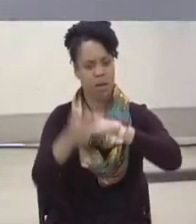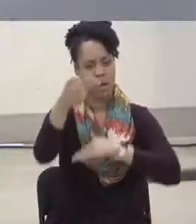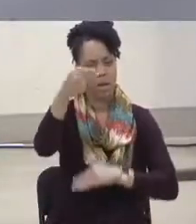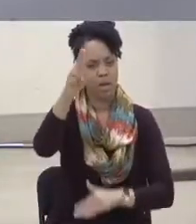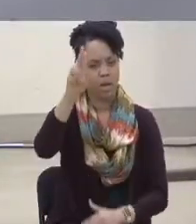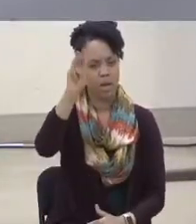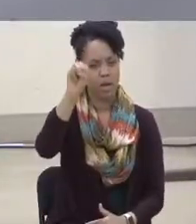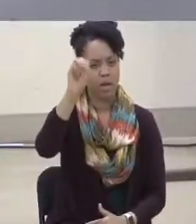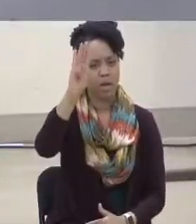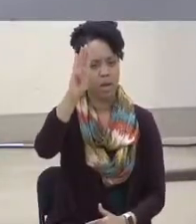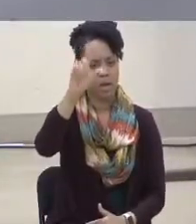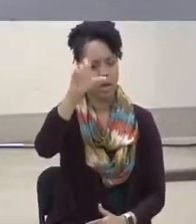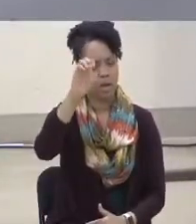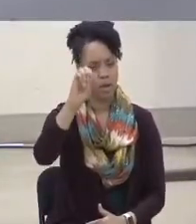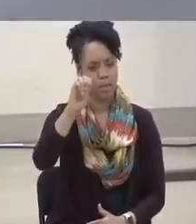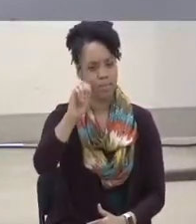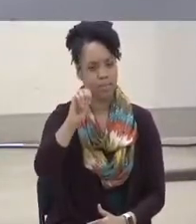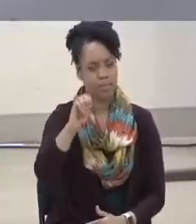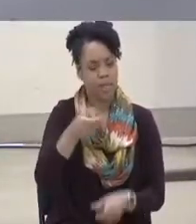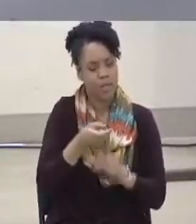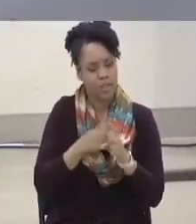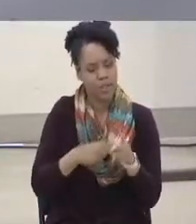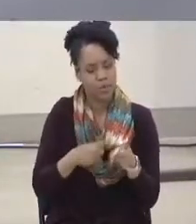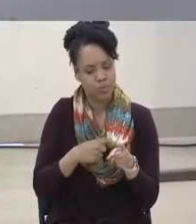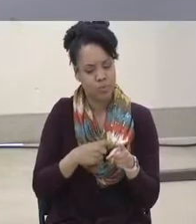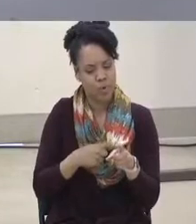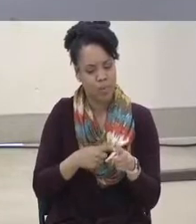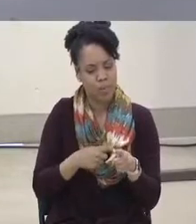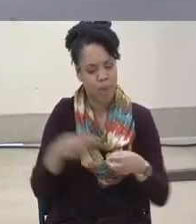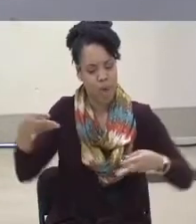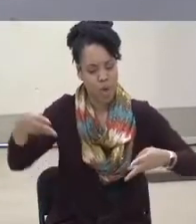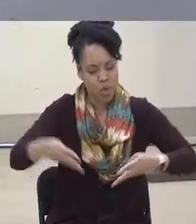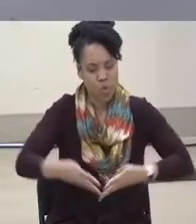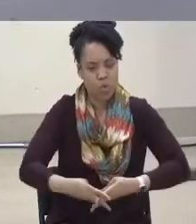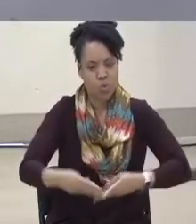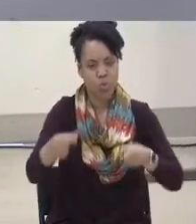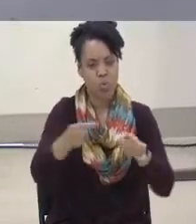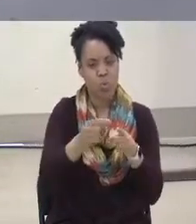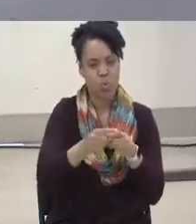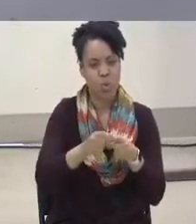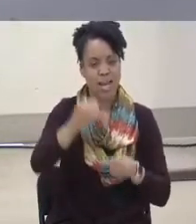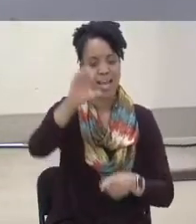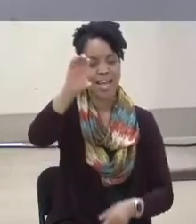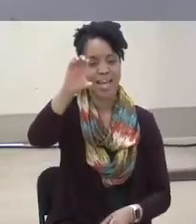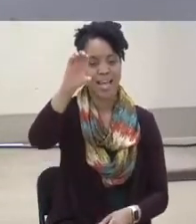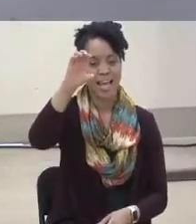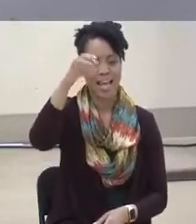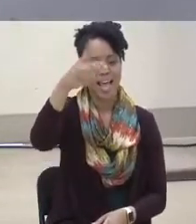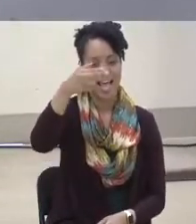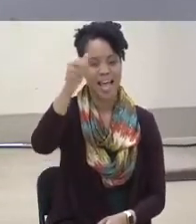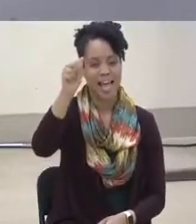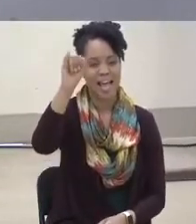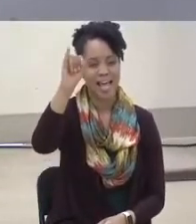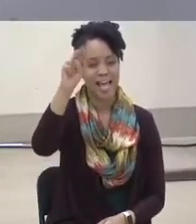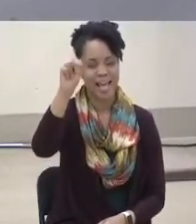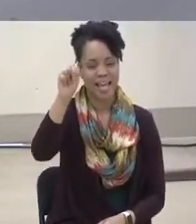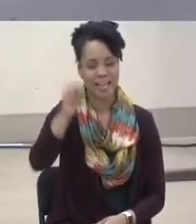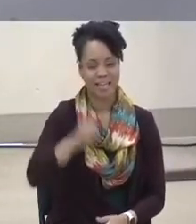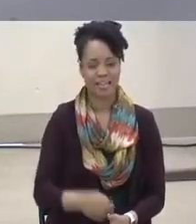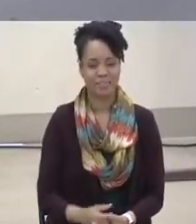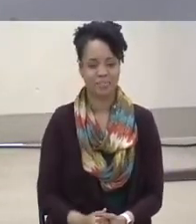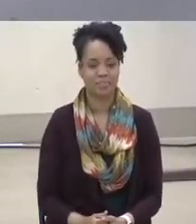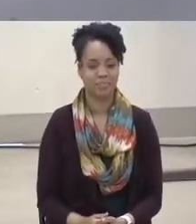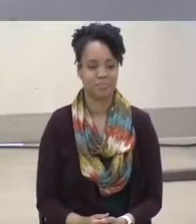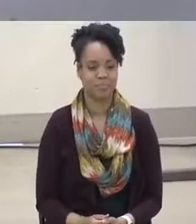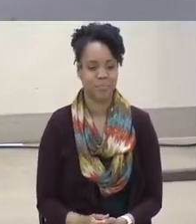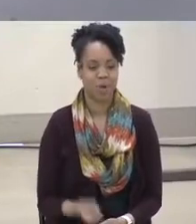humillarse is from the root word Cain. es de la palabra de raíz Cain.